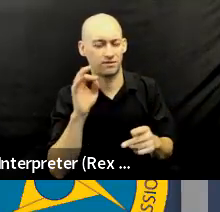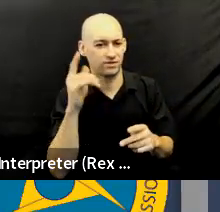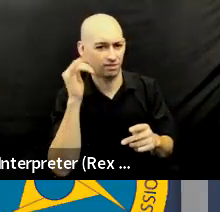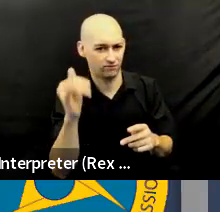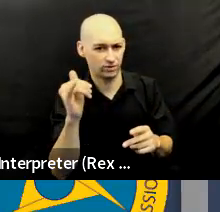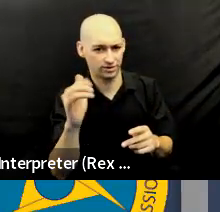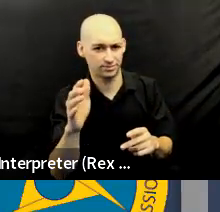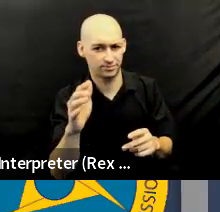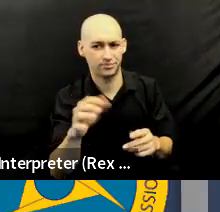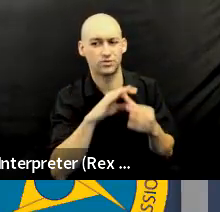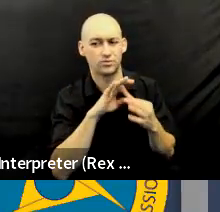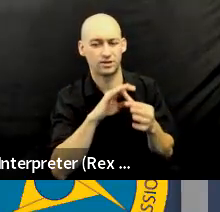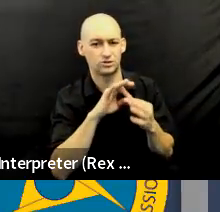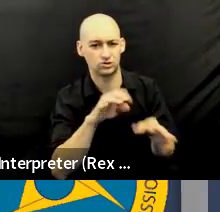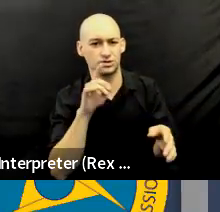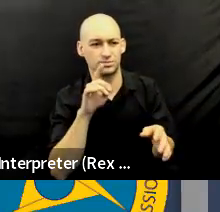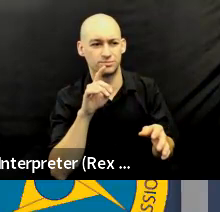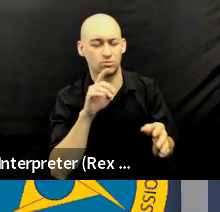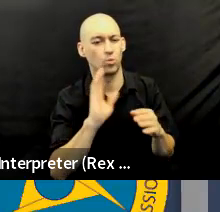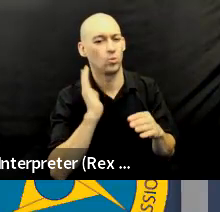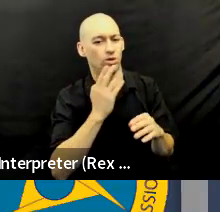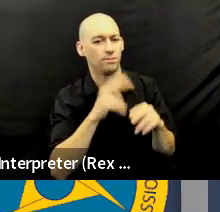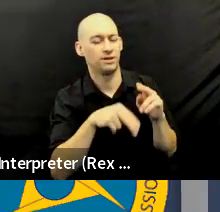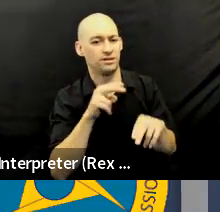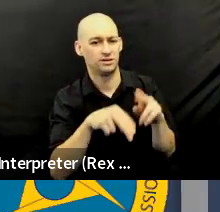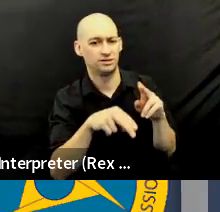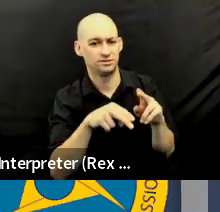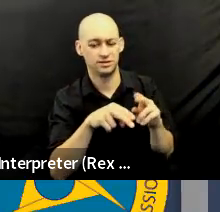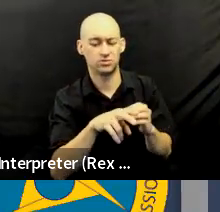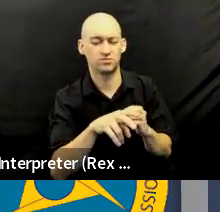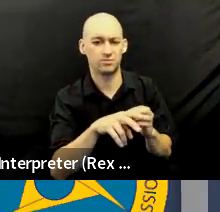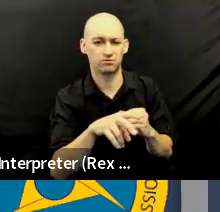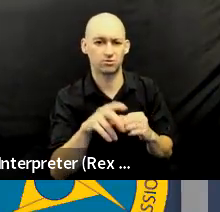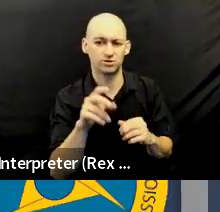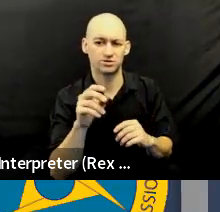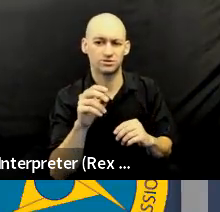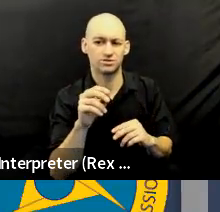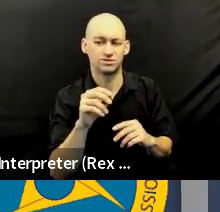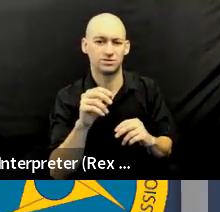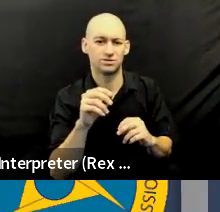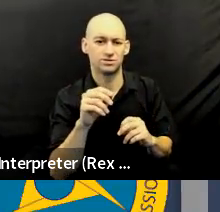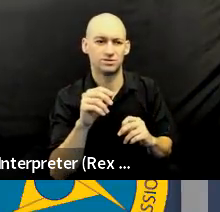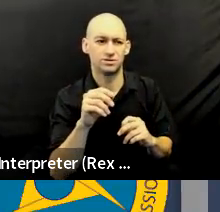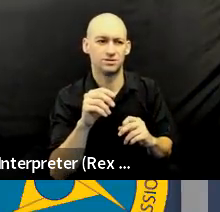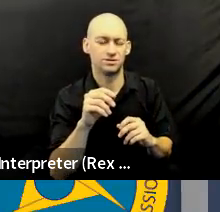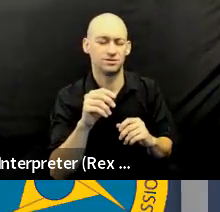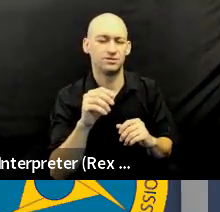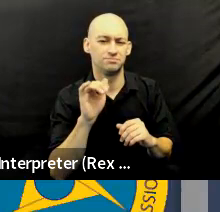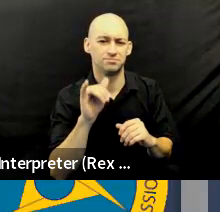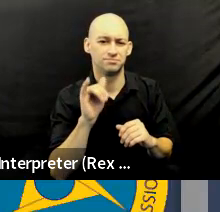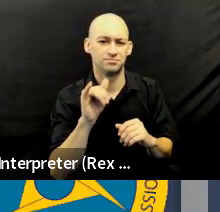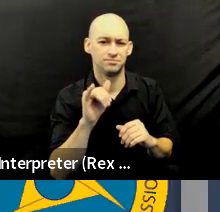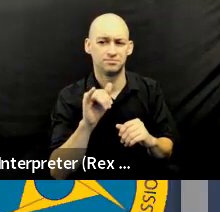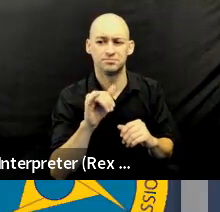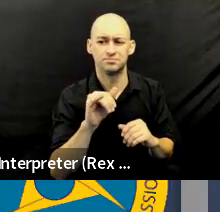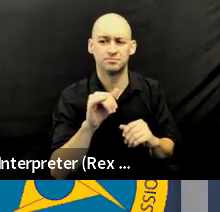So the relationships that we build is what allows us, to do the important things that we seek to do. And